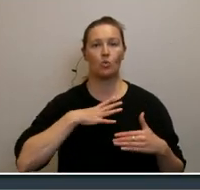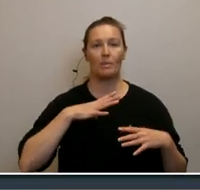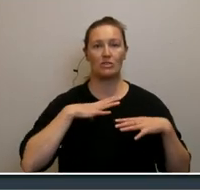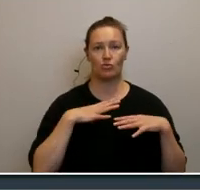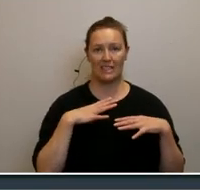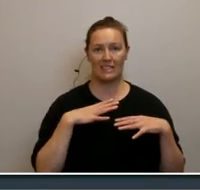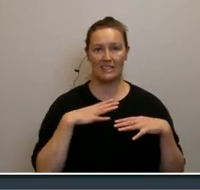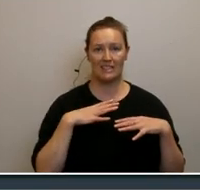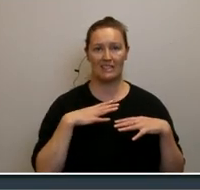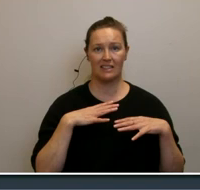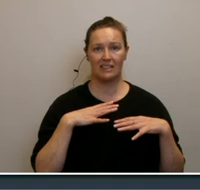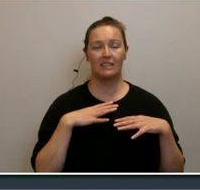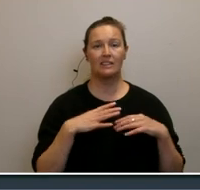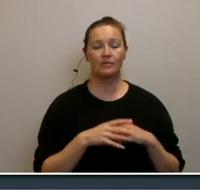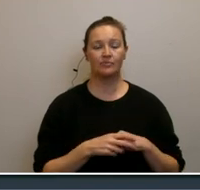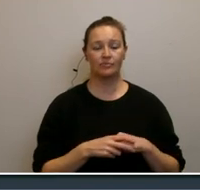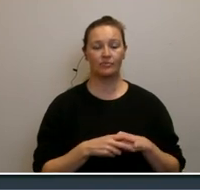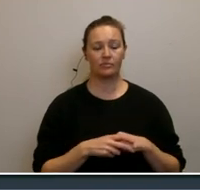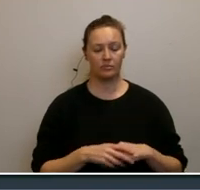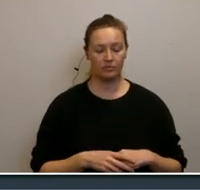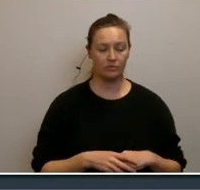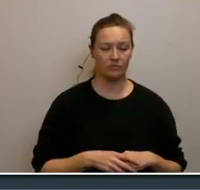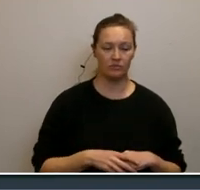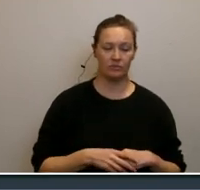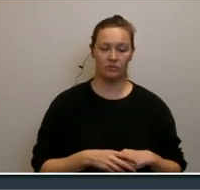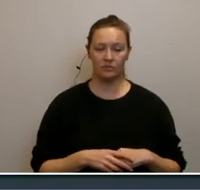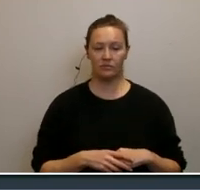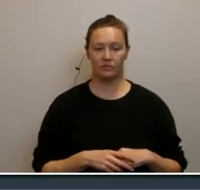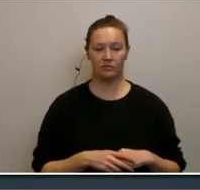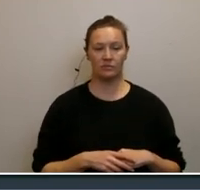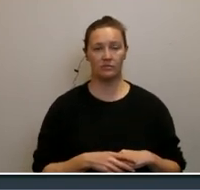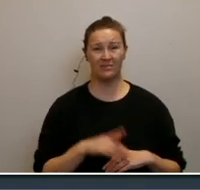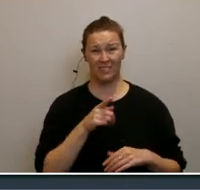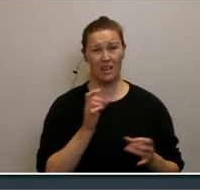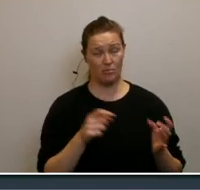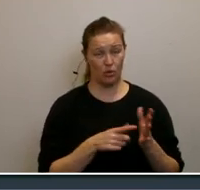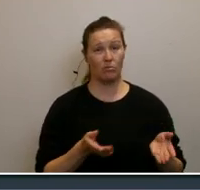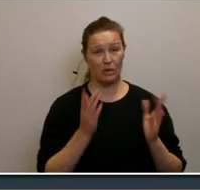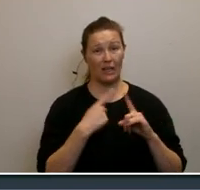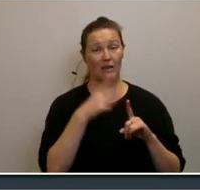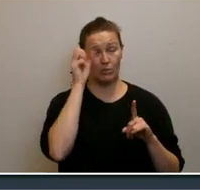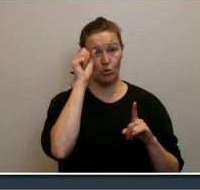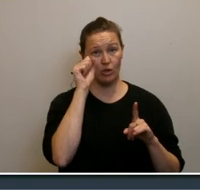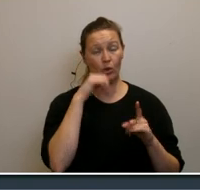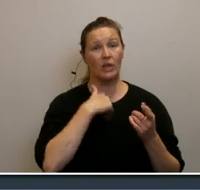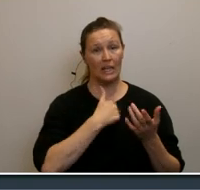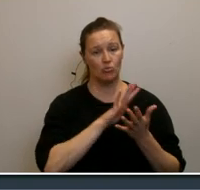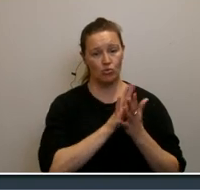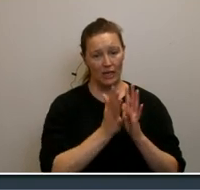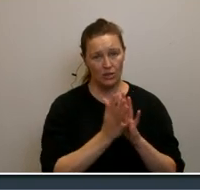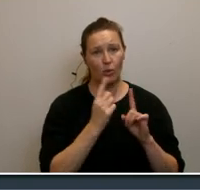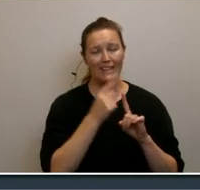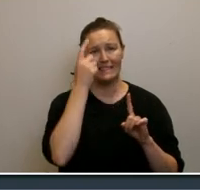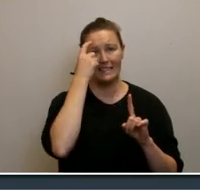Rest as a community centre. This is an important building and memorial, and it needs practical